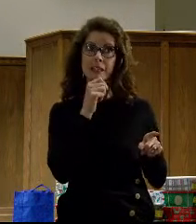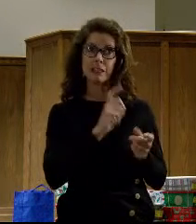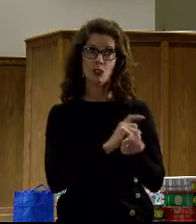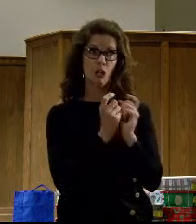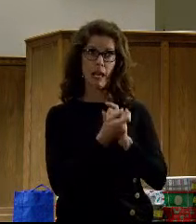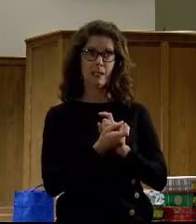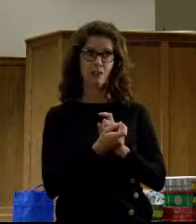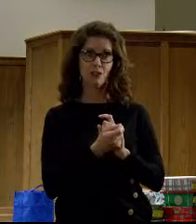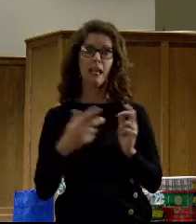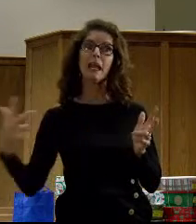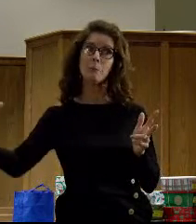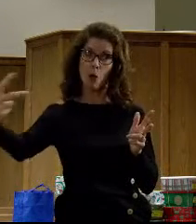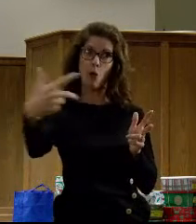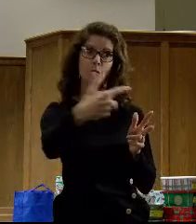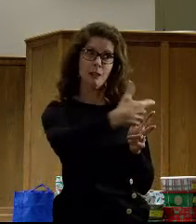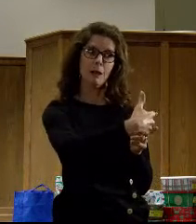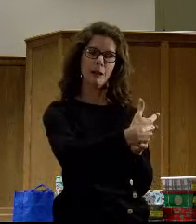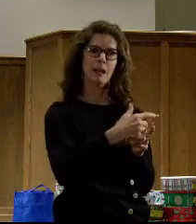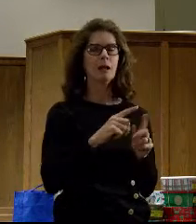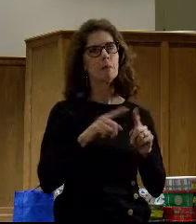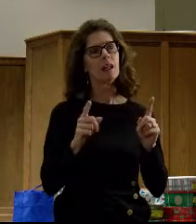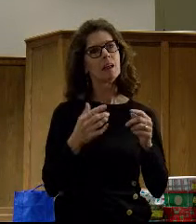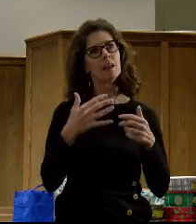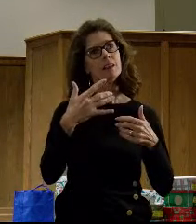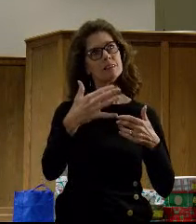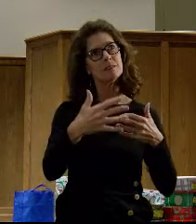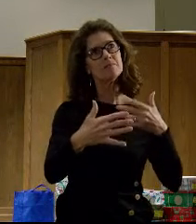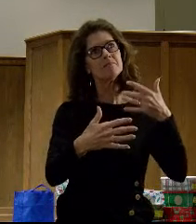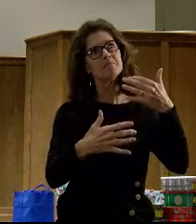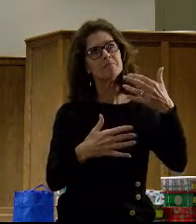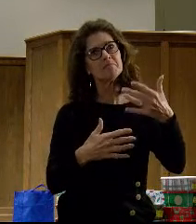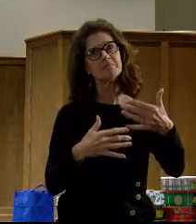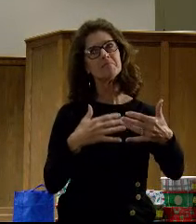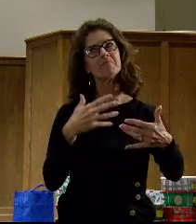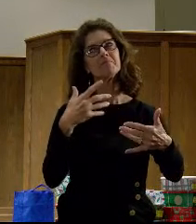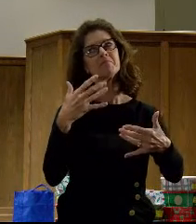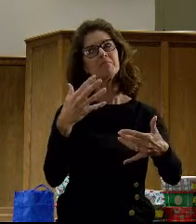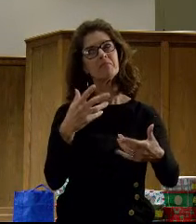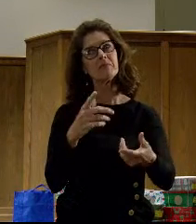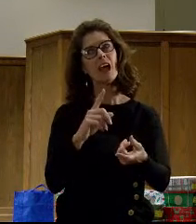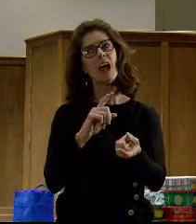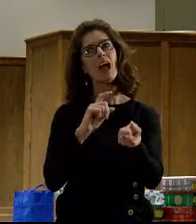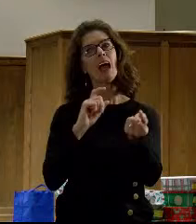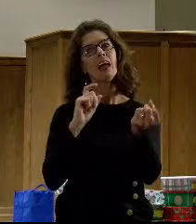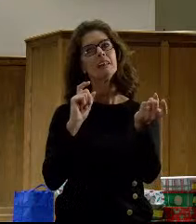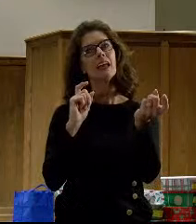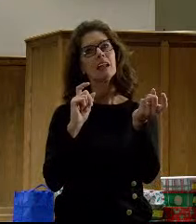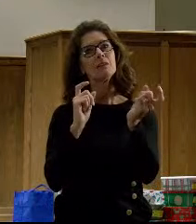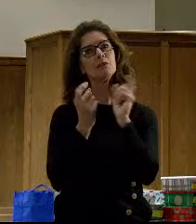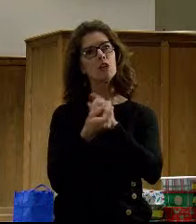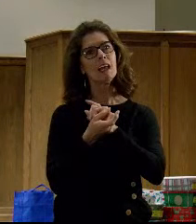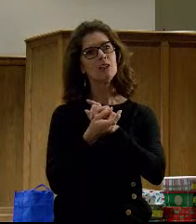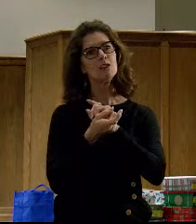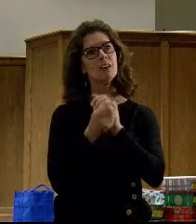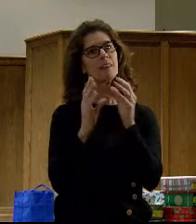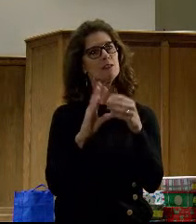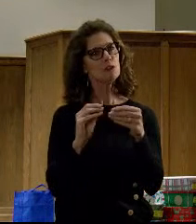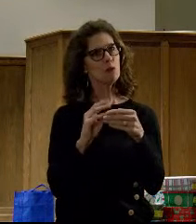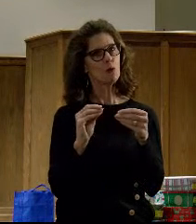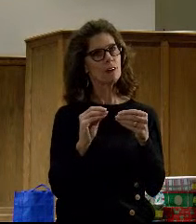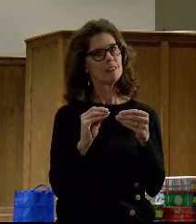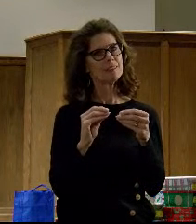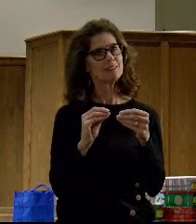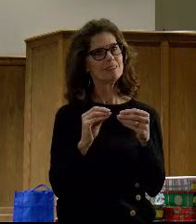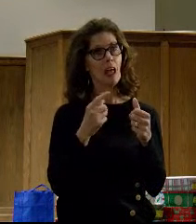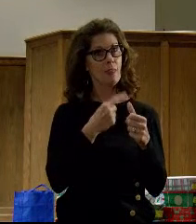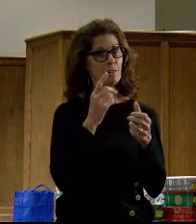But after about 15 minutes, I had changed the story. The first story is, how dare you, you're a horrible driver,